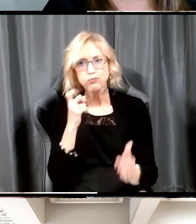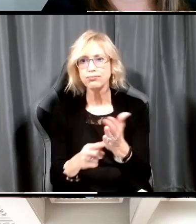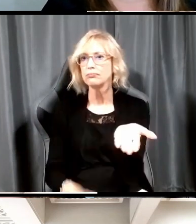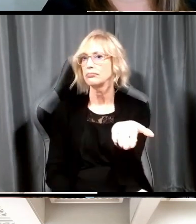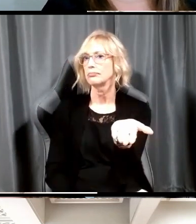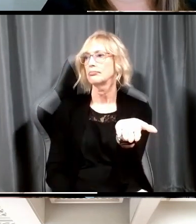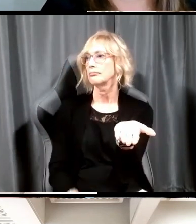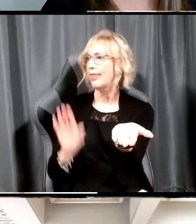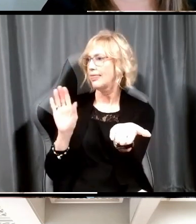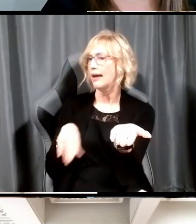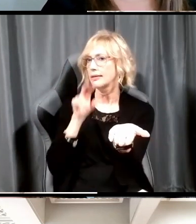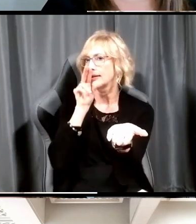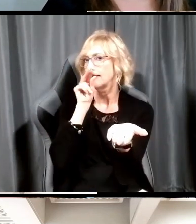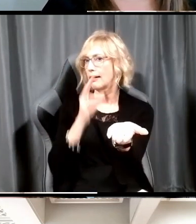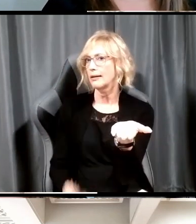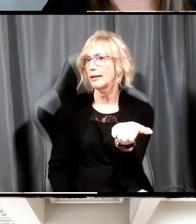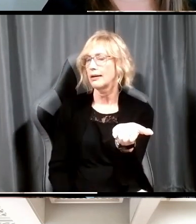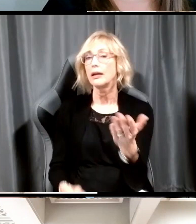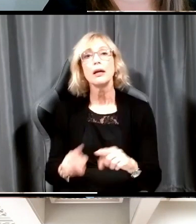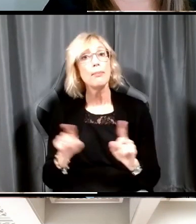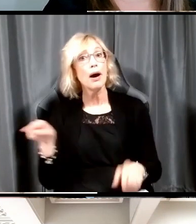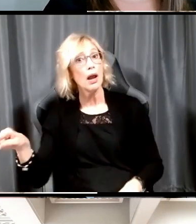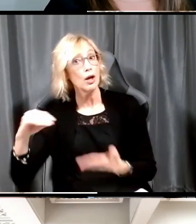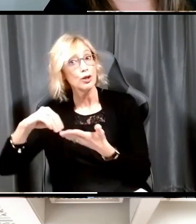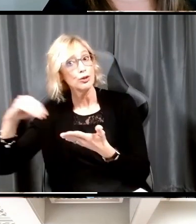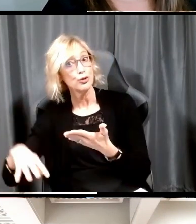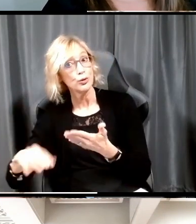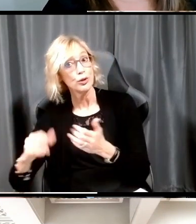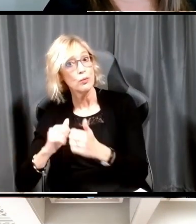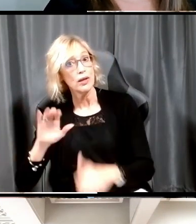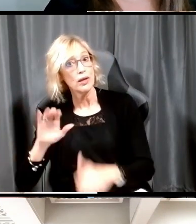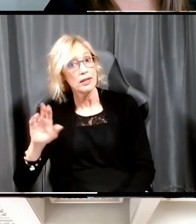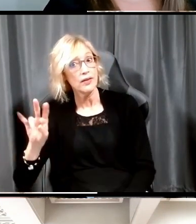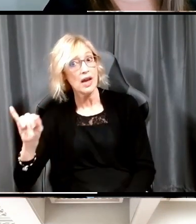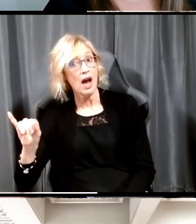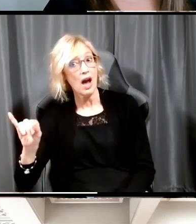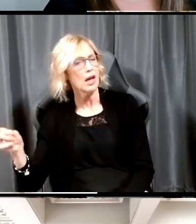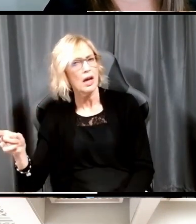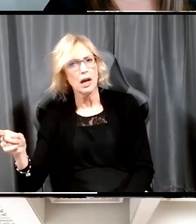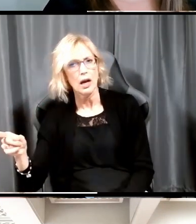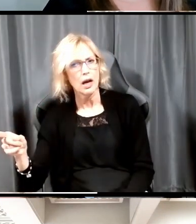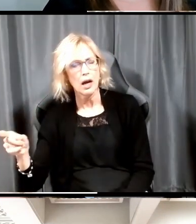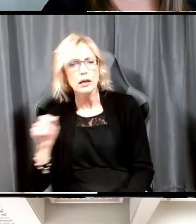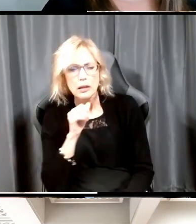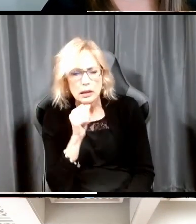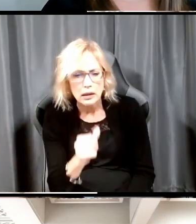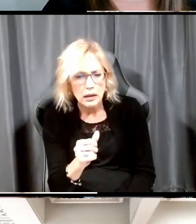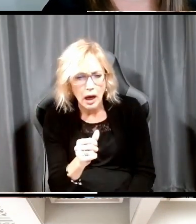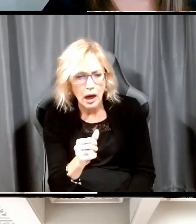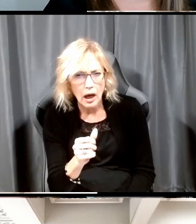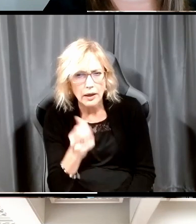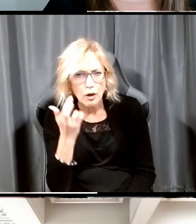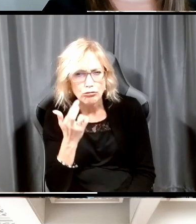oh, that's a duck. But for our students with CVI, they might not be able to put that part